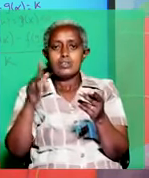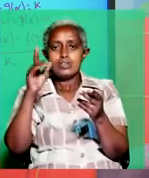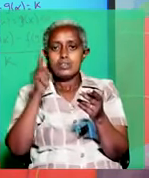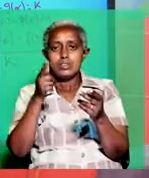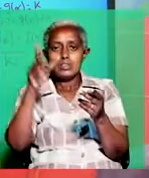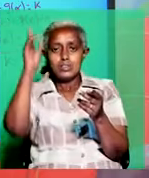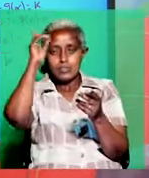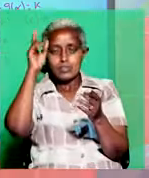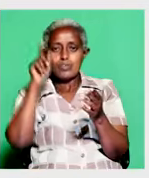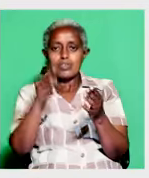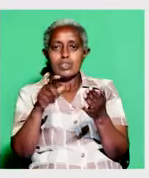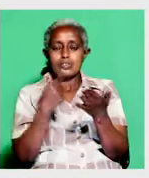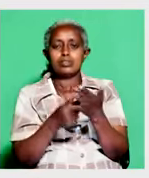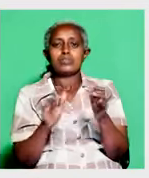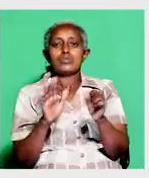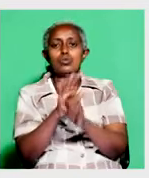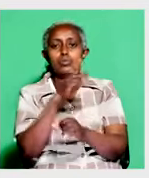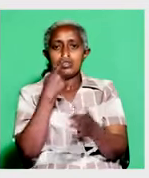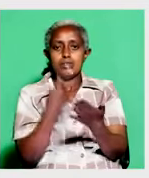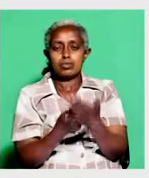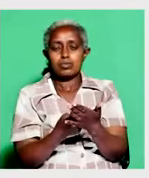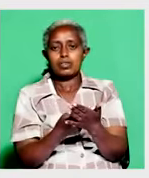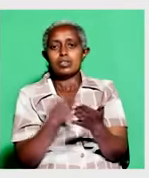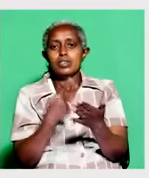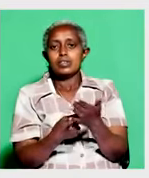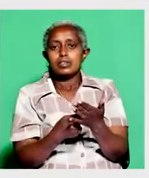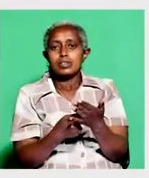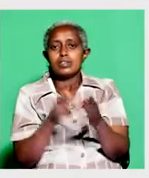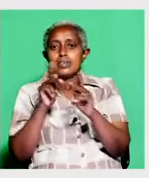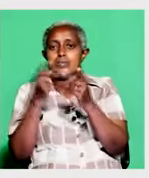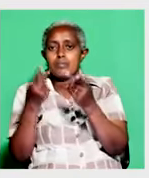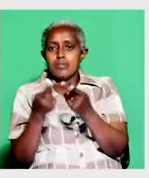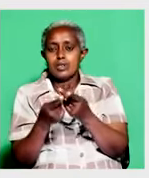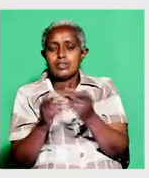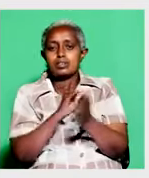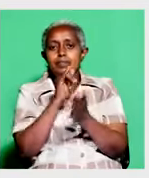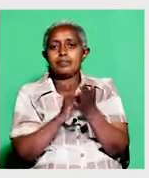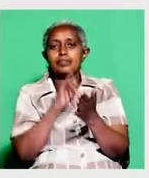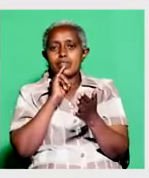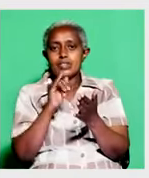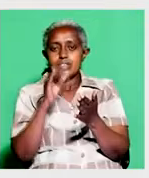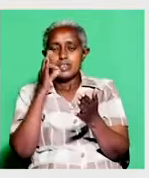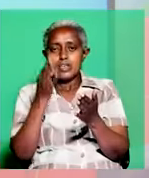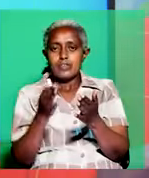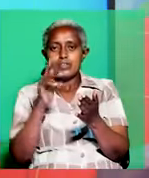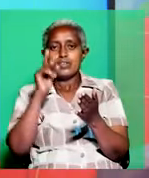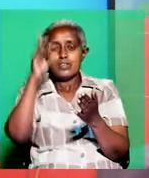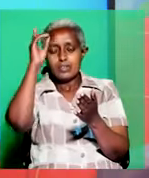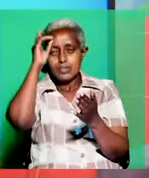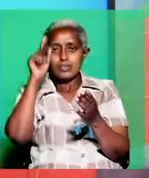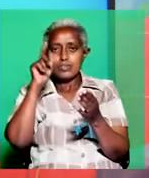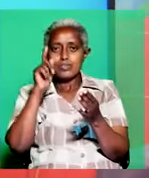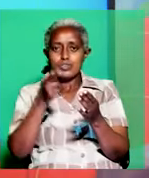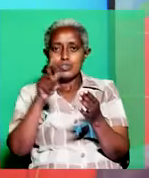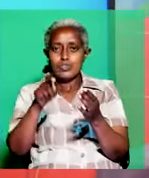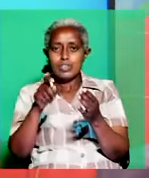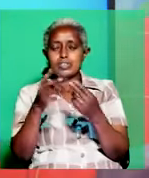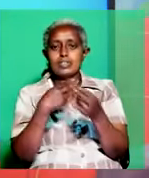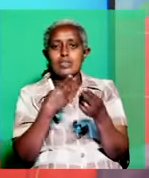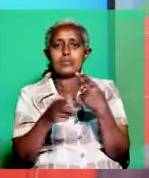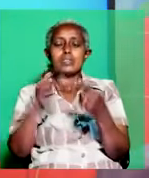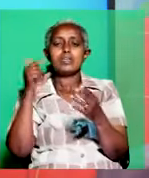complete the proof. So we will have this one. This part will be this f derivative of g of x times the other